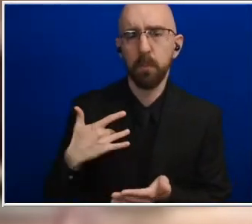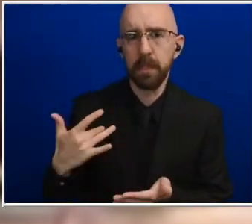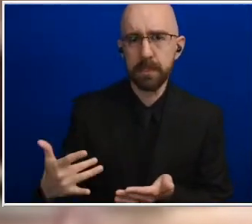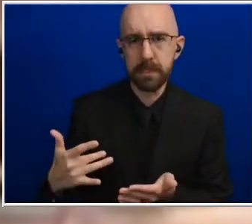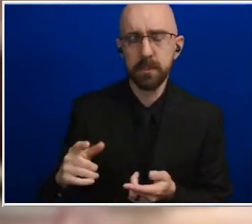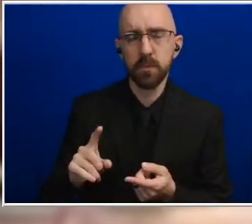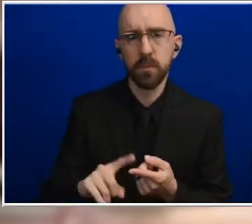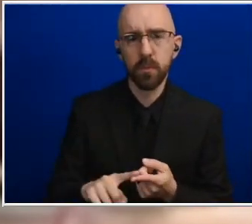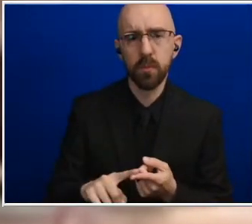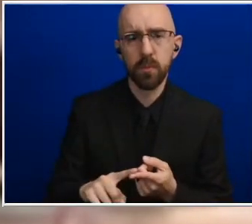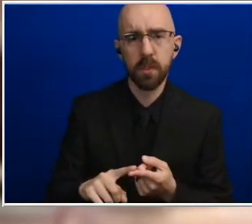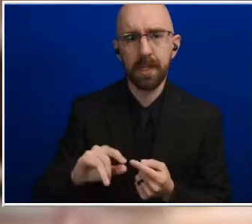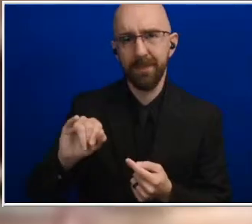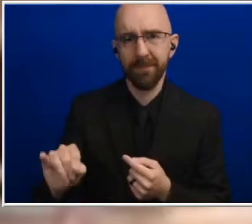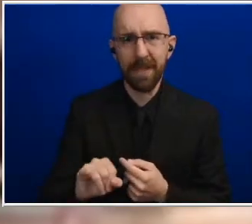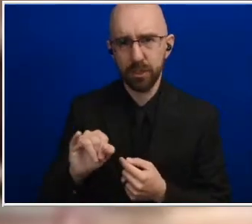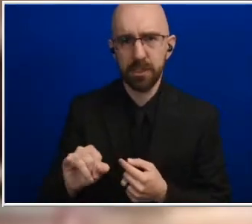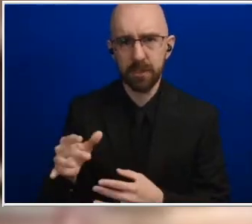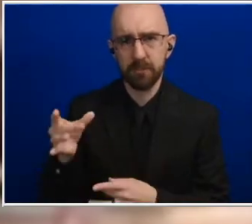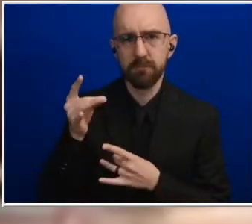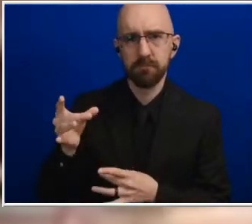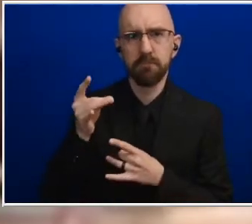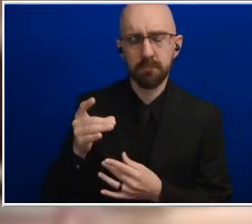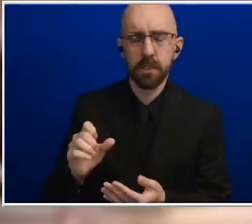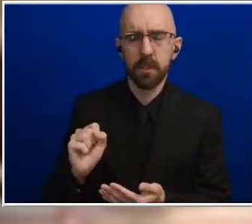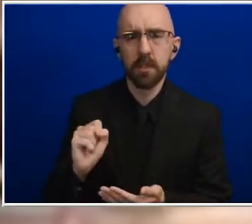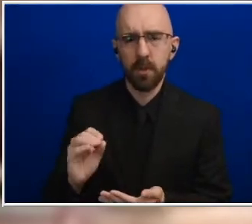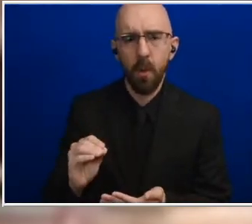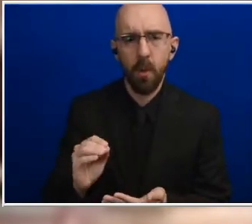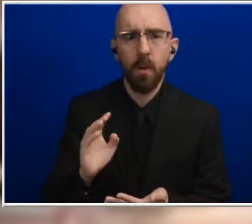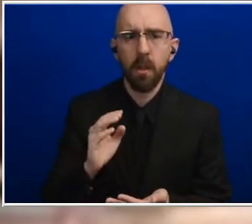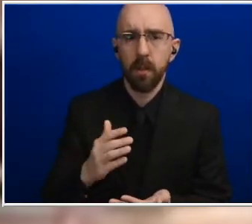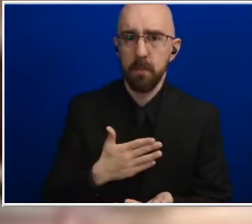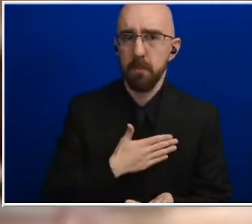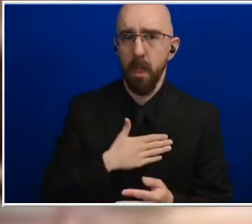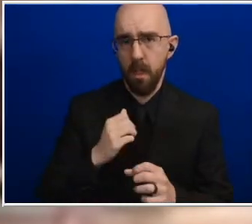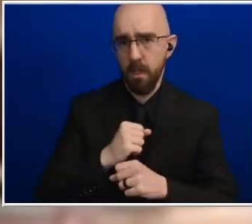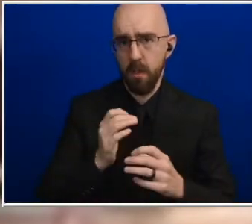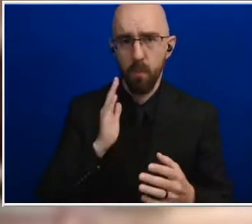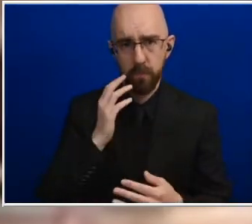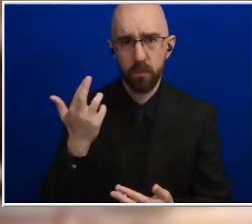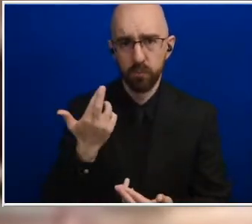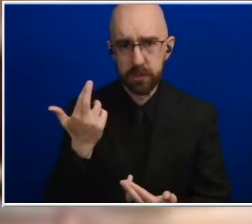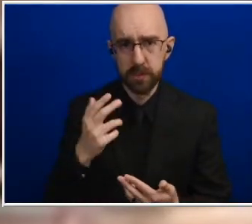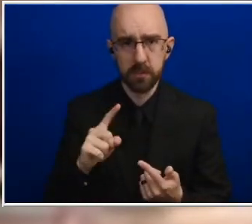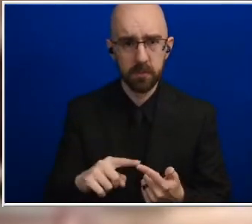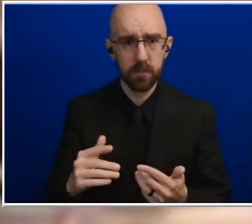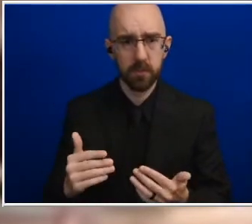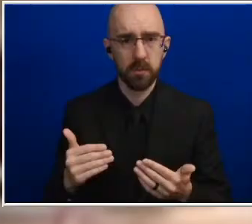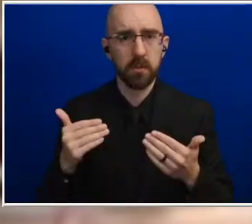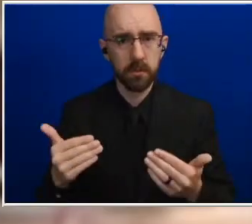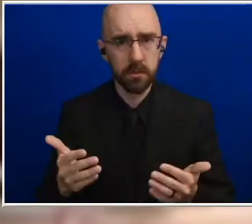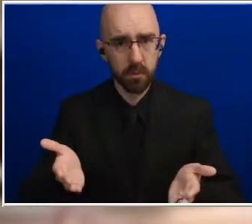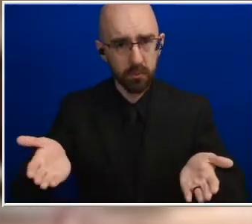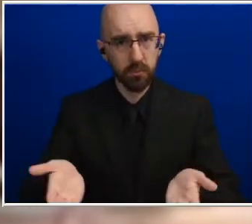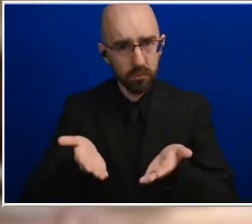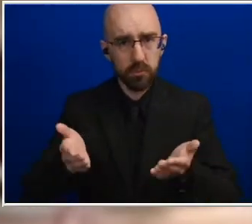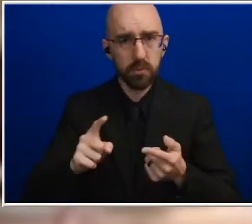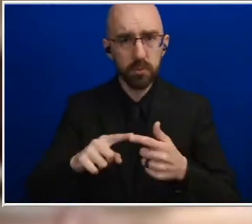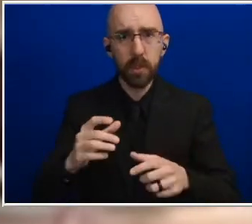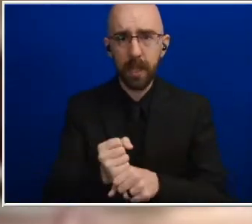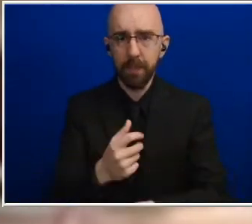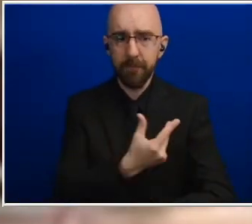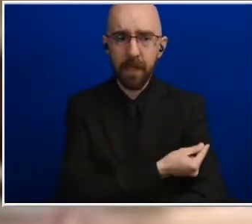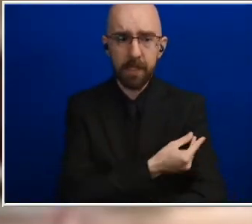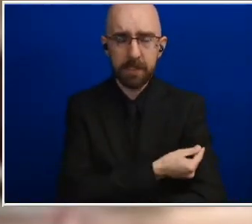to infections. And so it would, in my mind, be a reason to urge one to be vaccinated rather